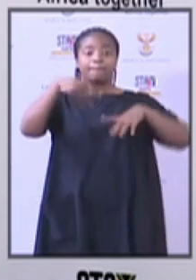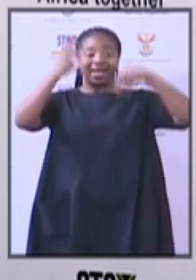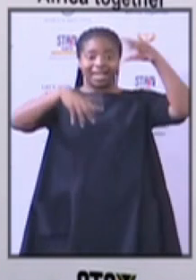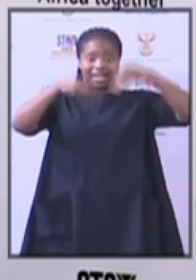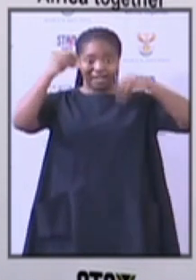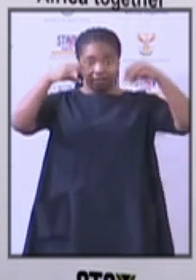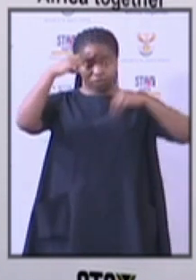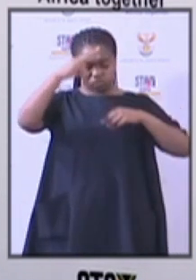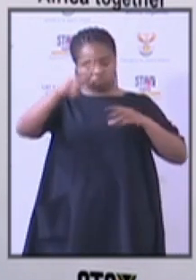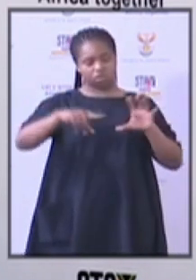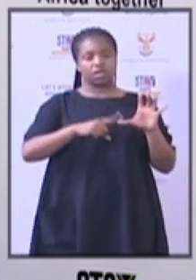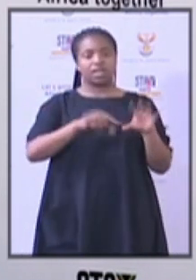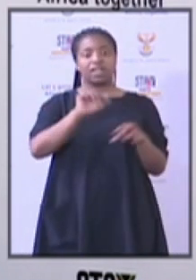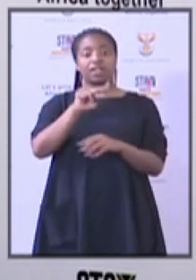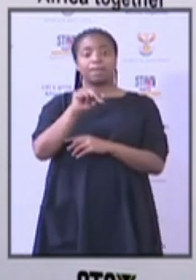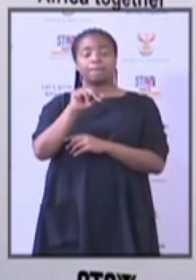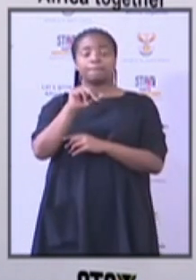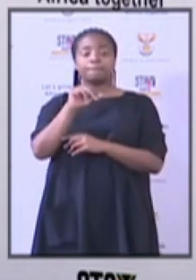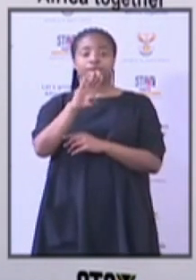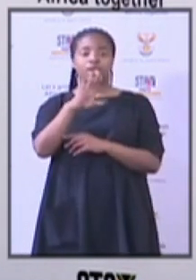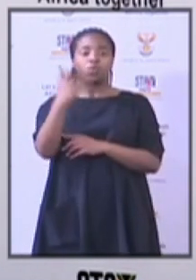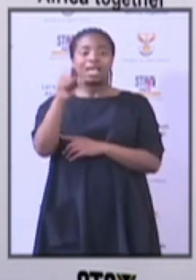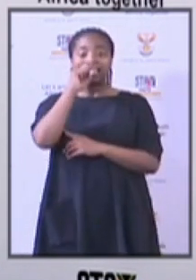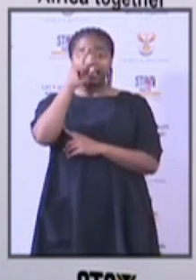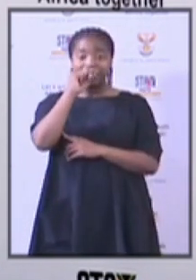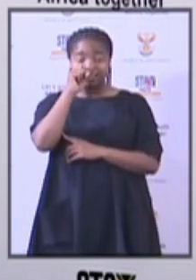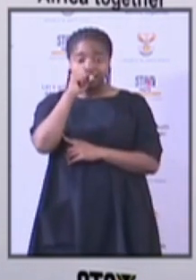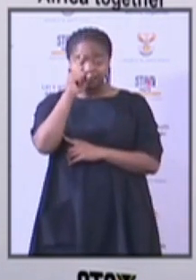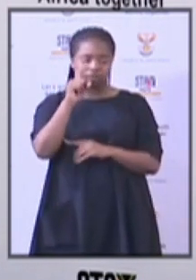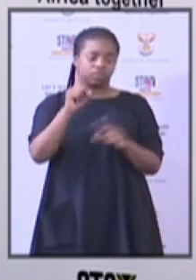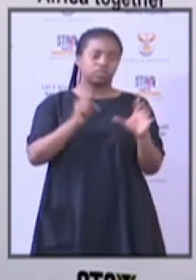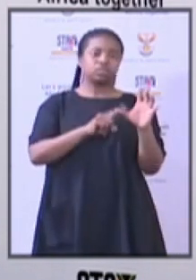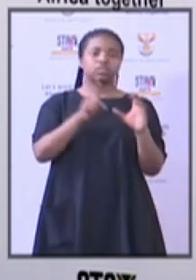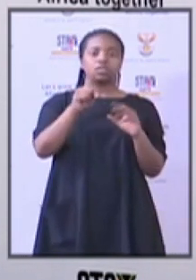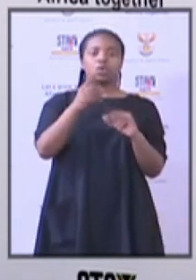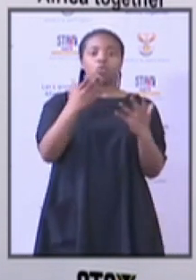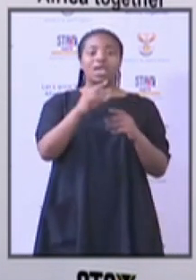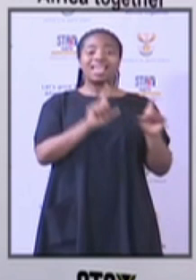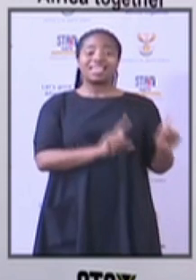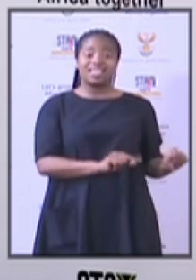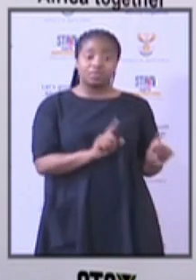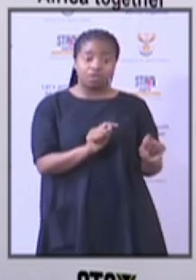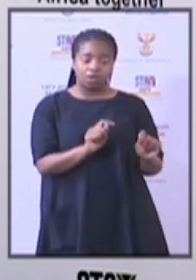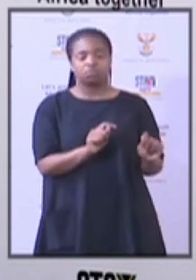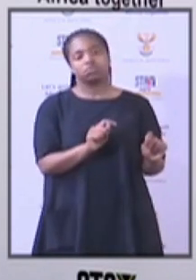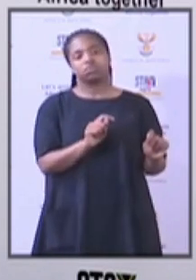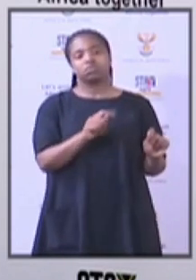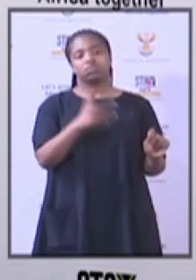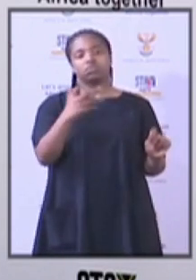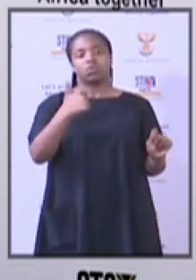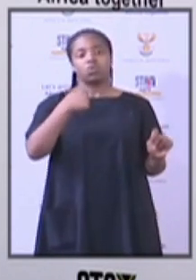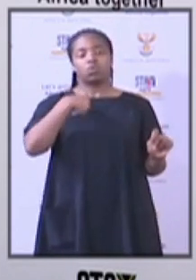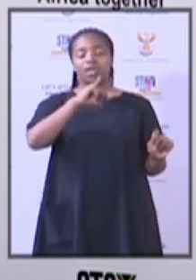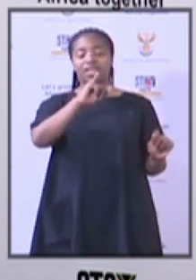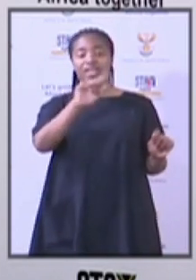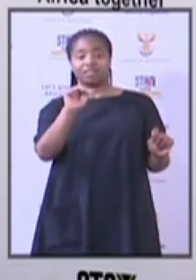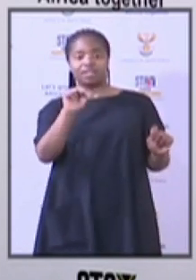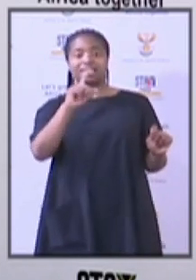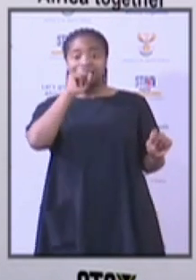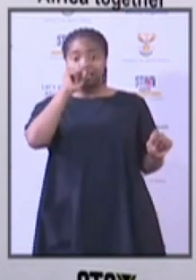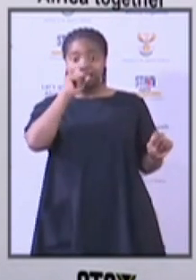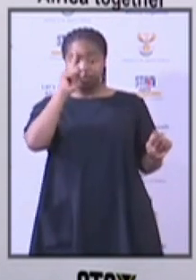Pretoria, FNB Merchant Sandton, FNB Portside Cape Town, Investec Bank